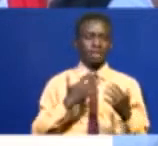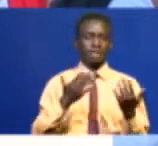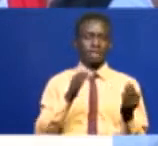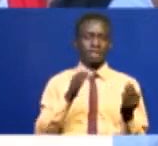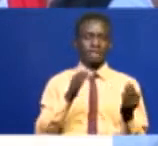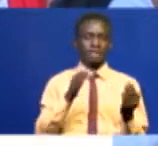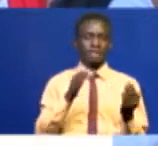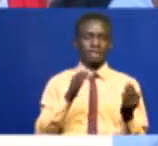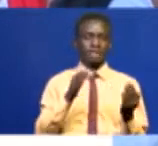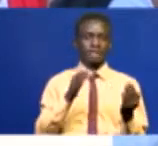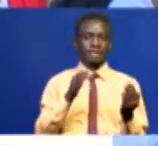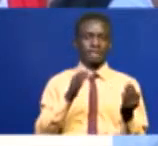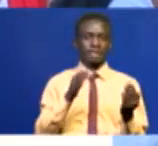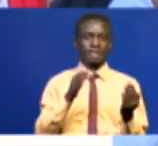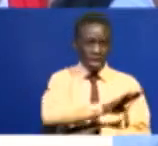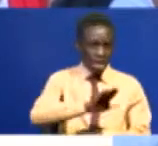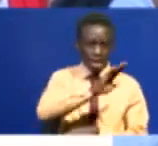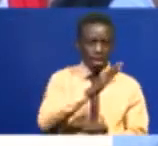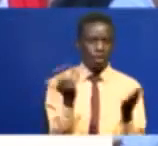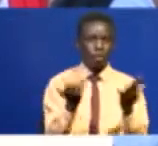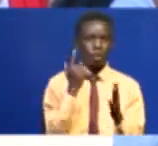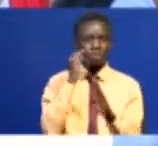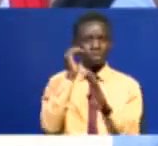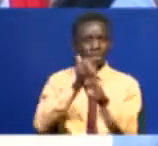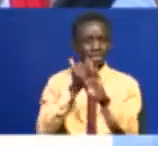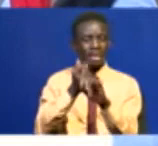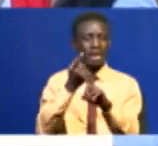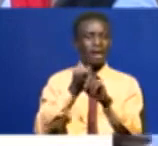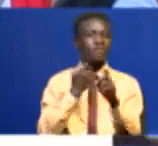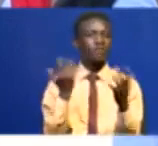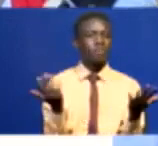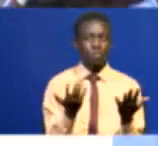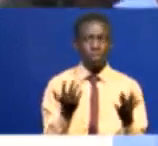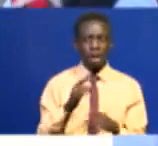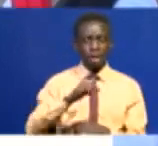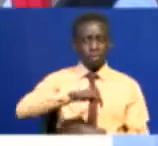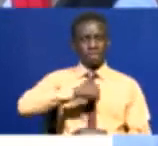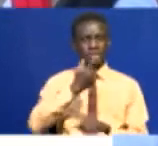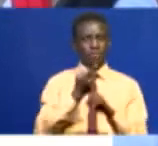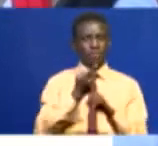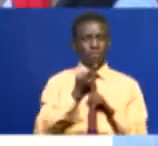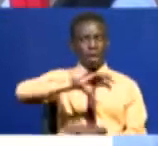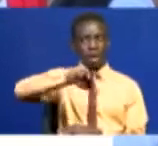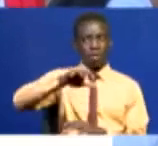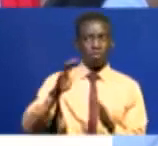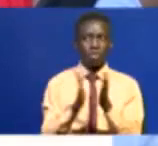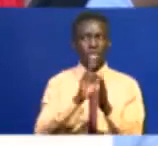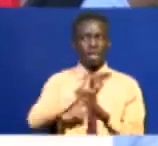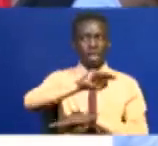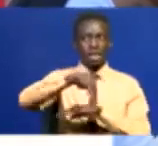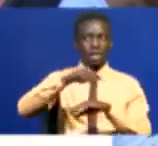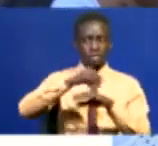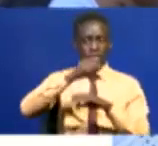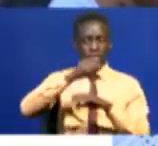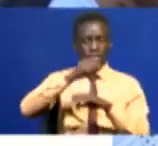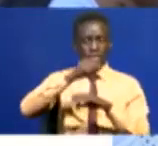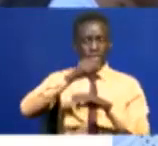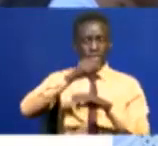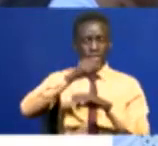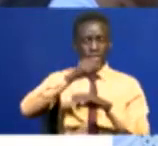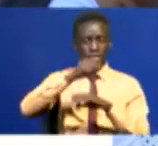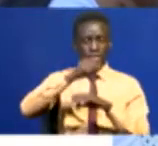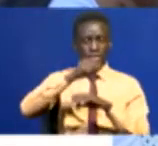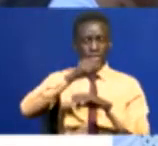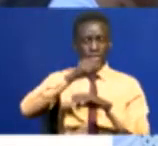these artifacts are coming from, and ourselves, the county, the national government, so that we create